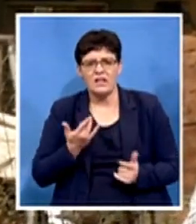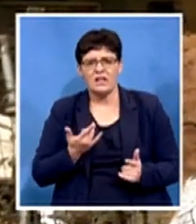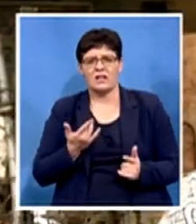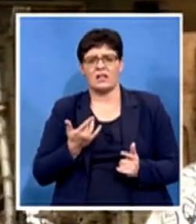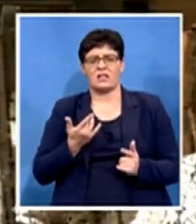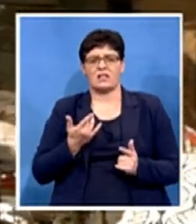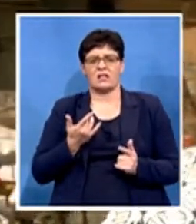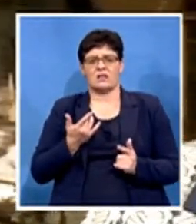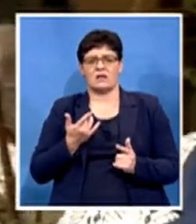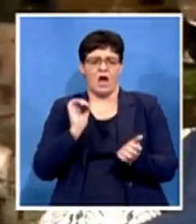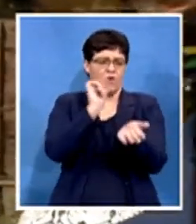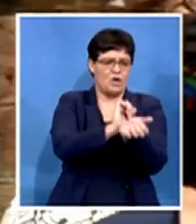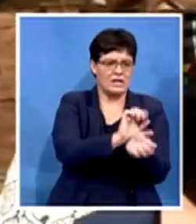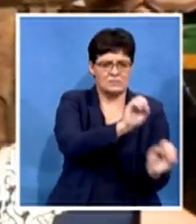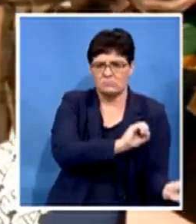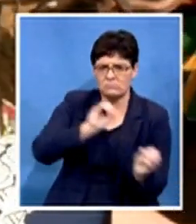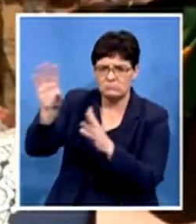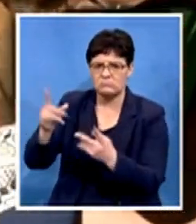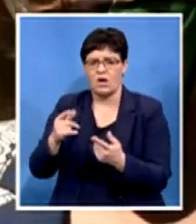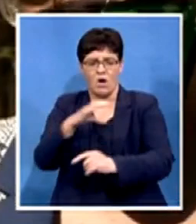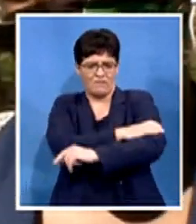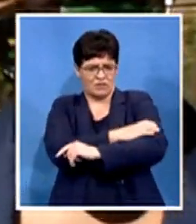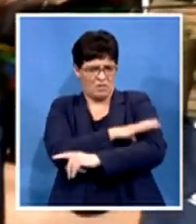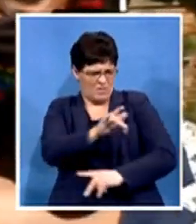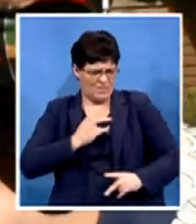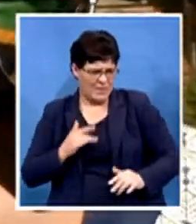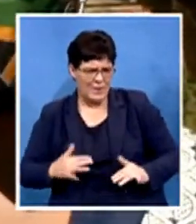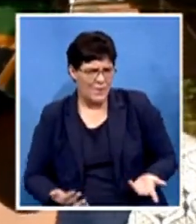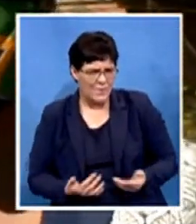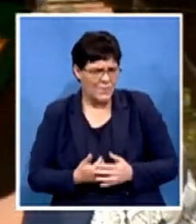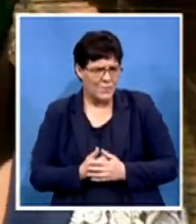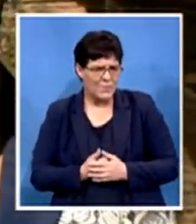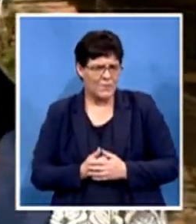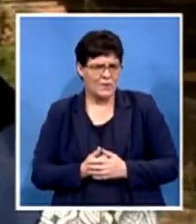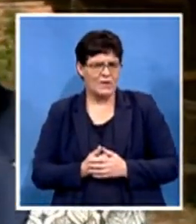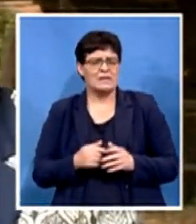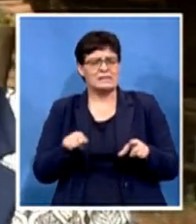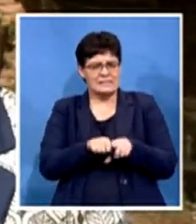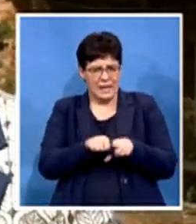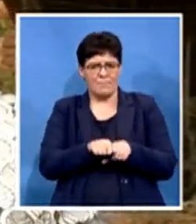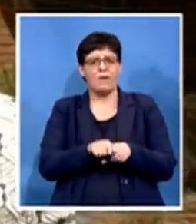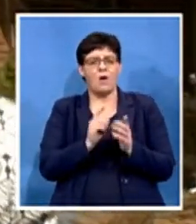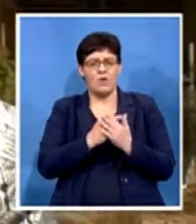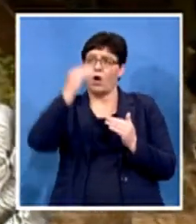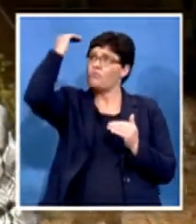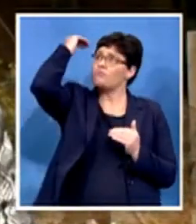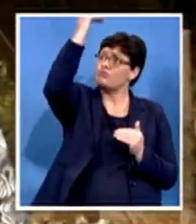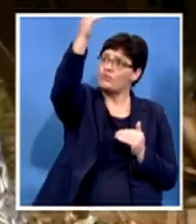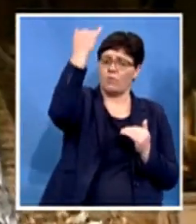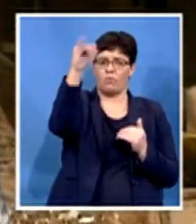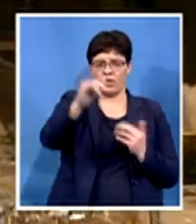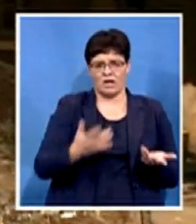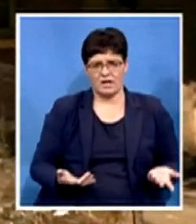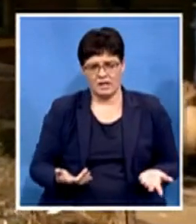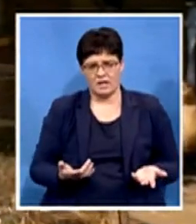the officials in relation to the asbestos roofs. And of course, they are going to take us through their